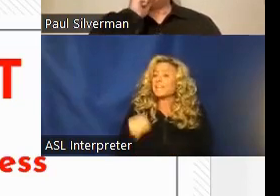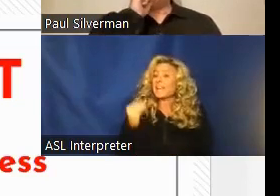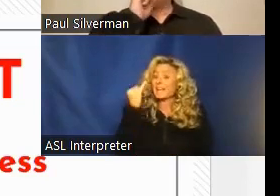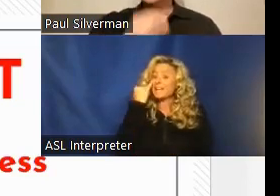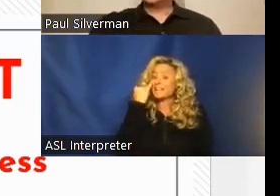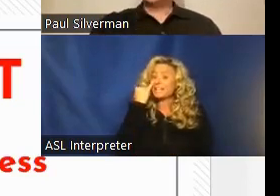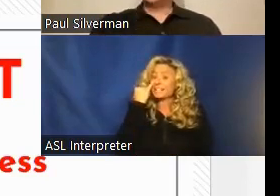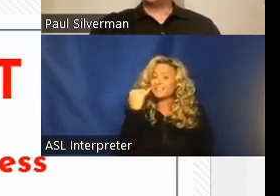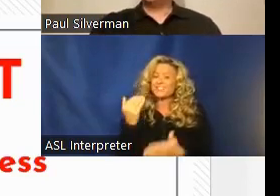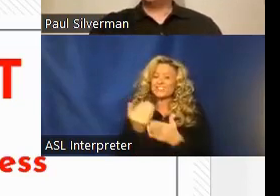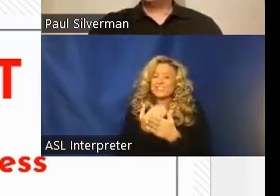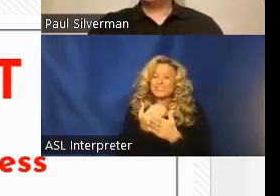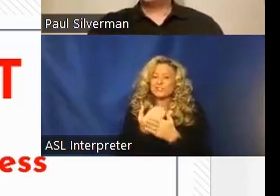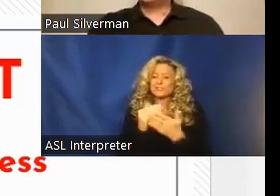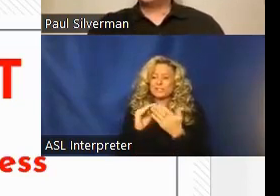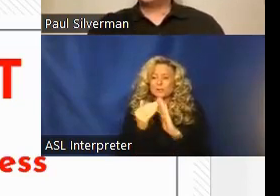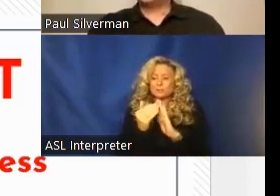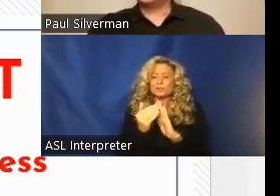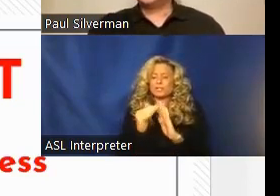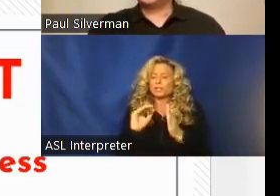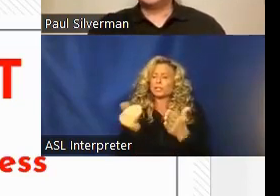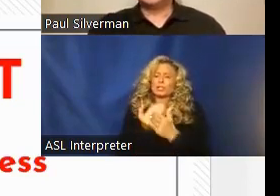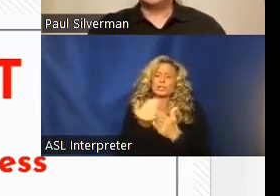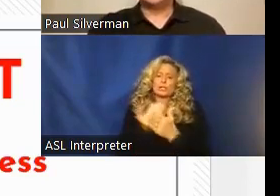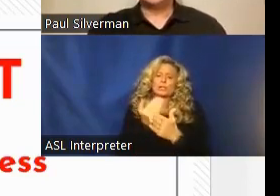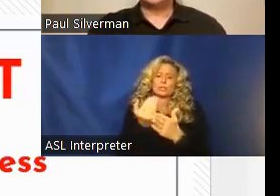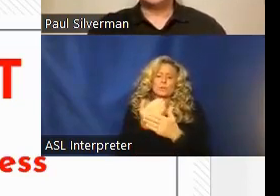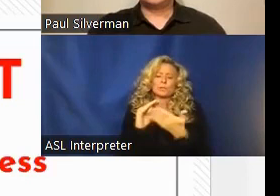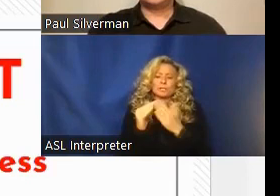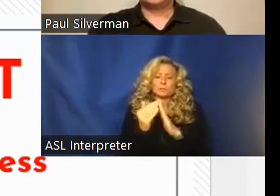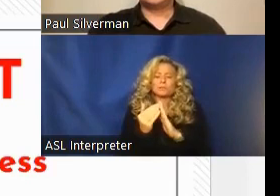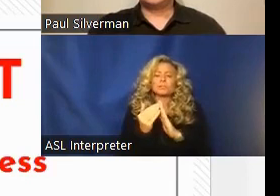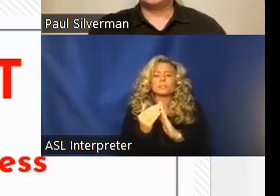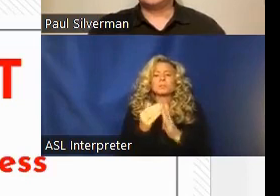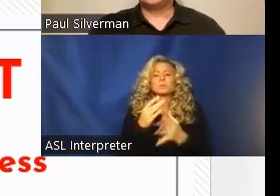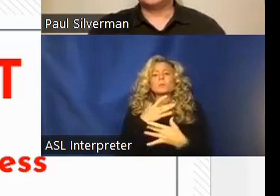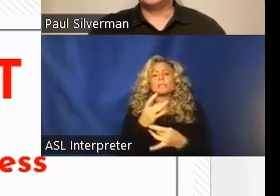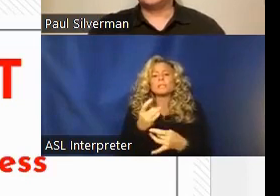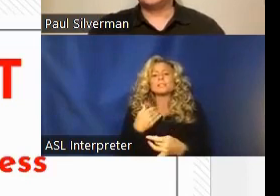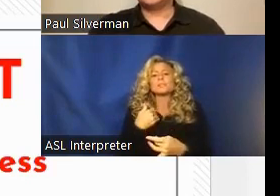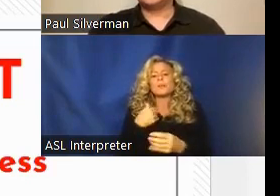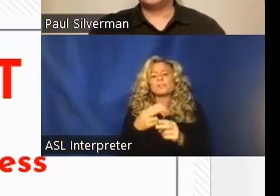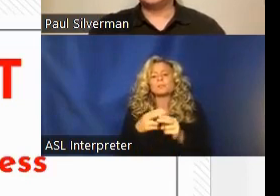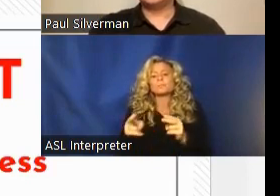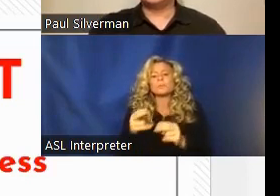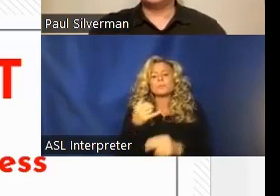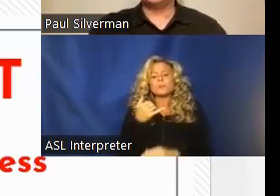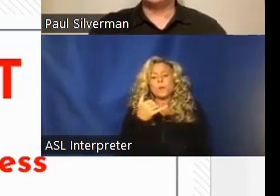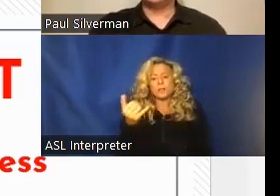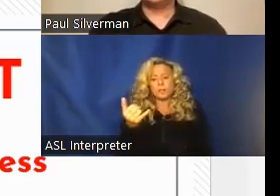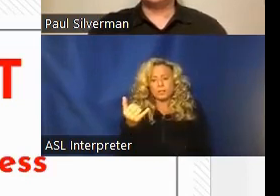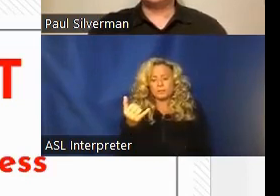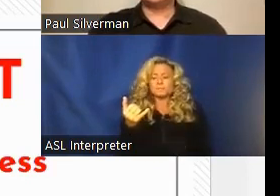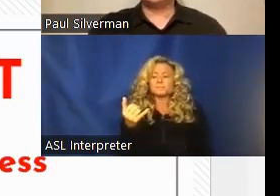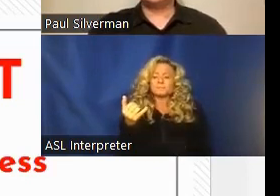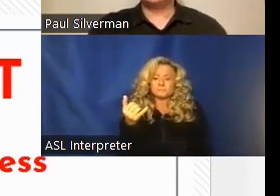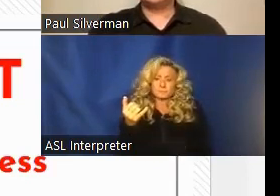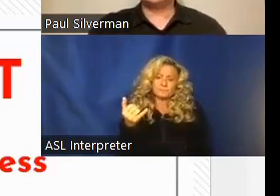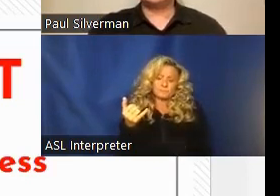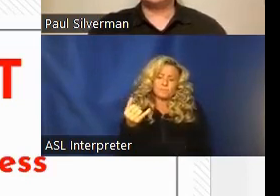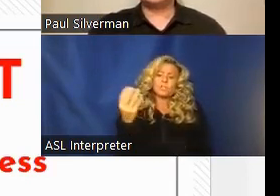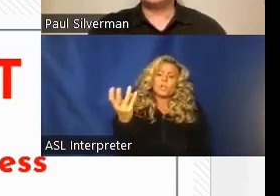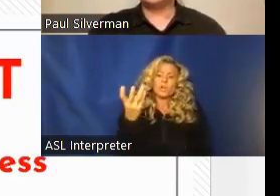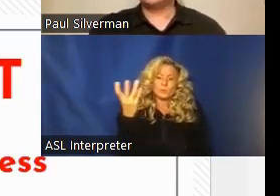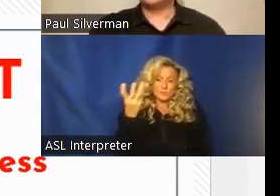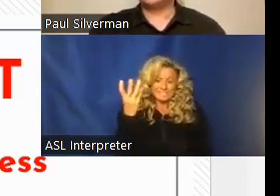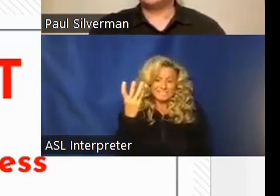are new to our community, brand new to us, we like to have a brief phone call on